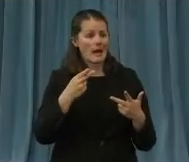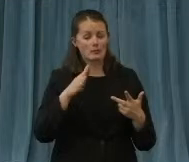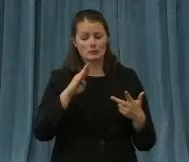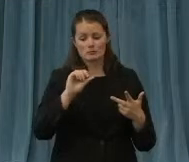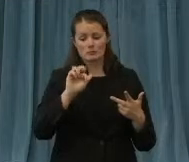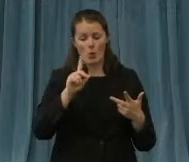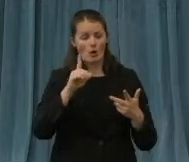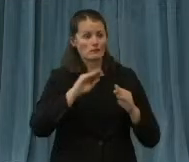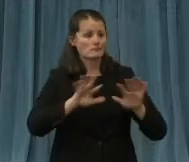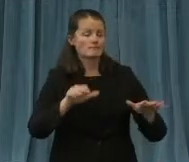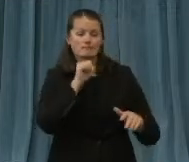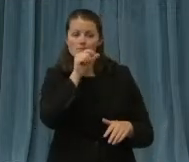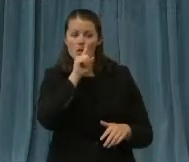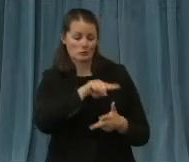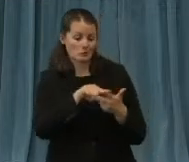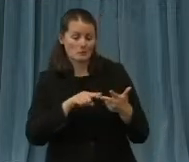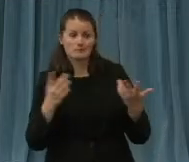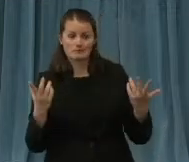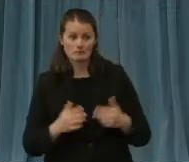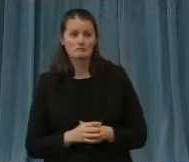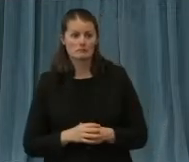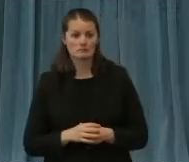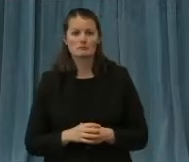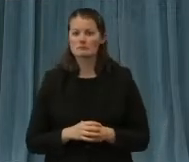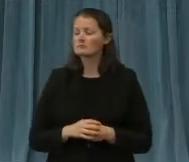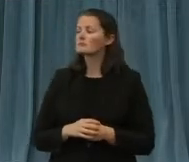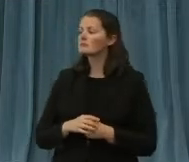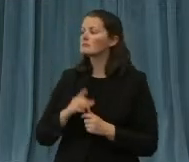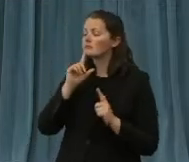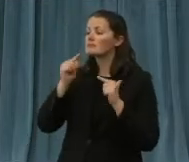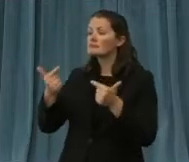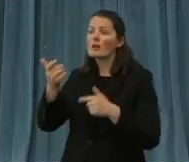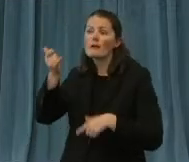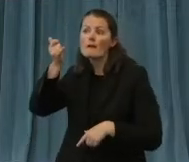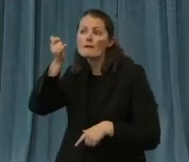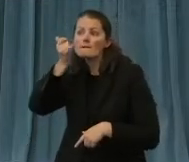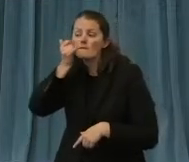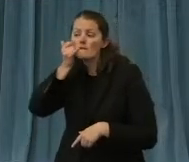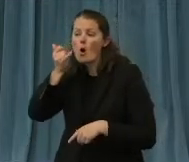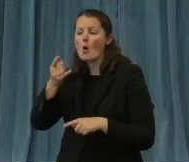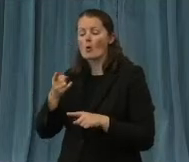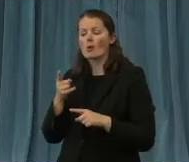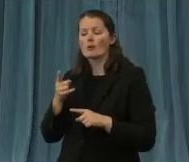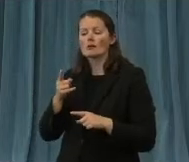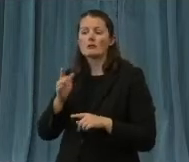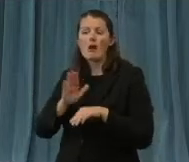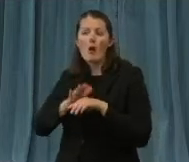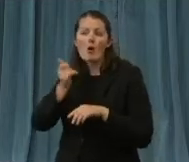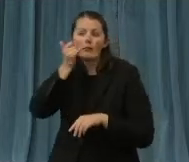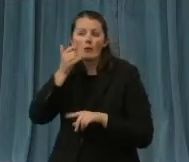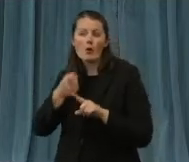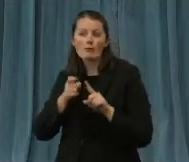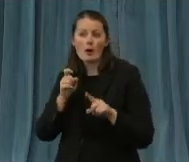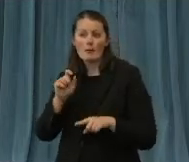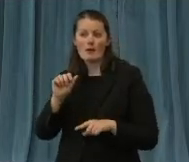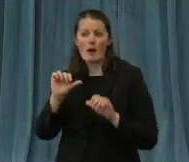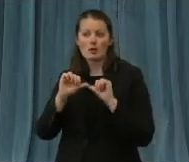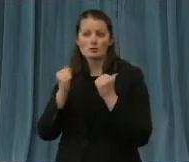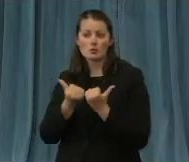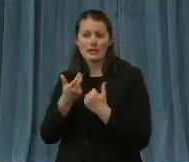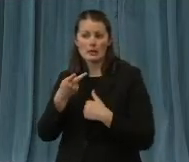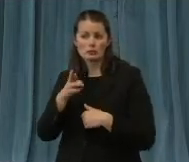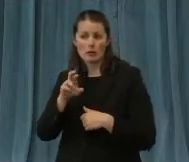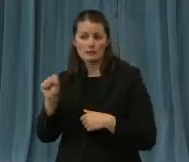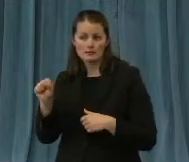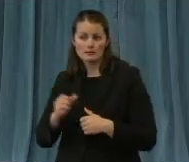folks who's on the call line. So we'll actually go to Michelle Price from the Associated Press. Michelle, if you could unmute yourself and ask your